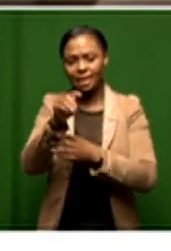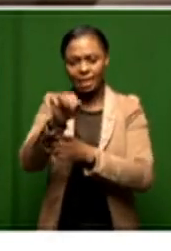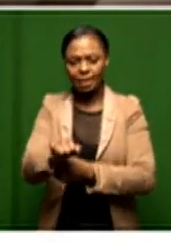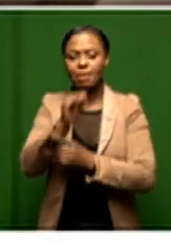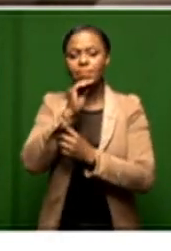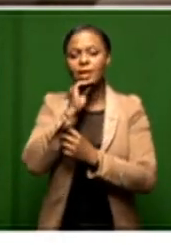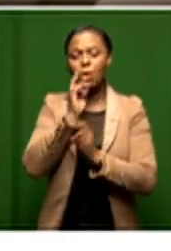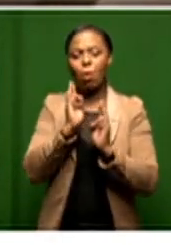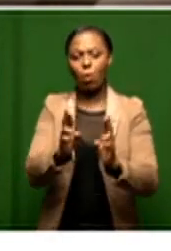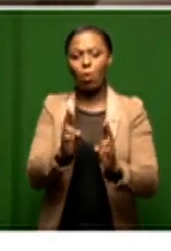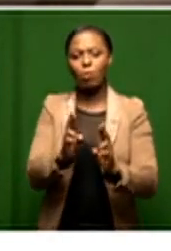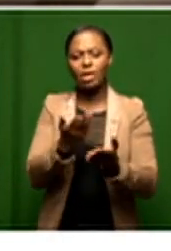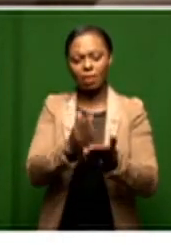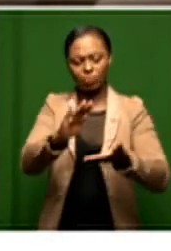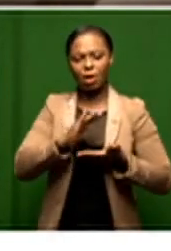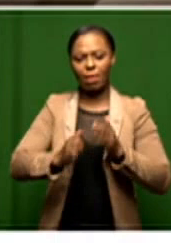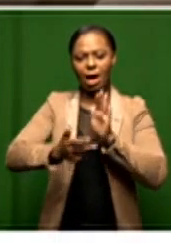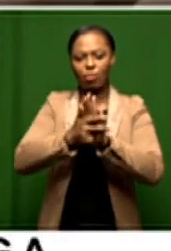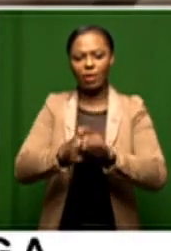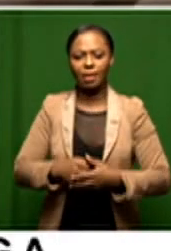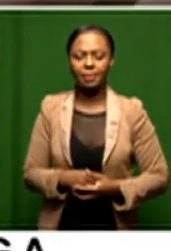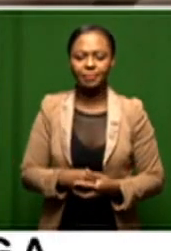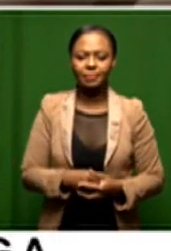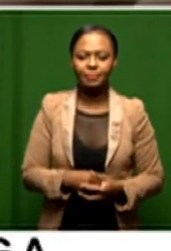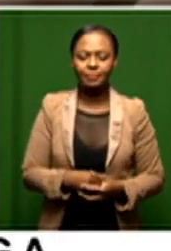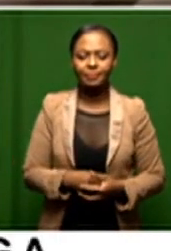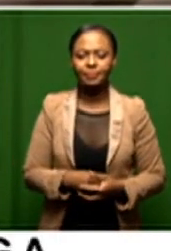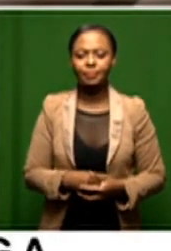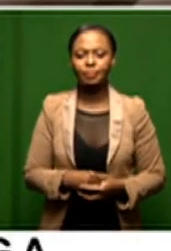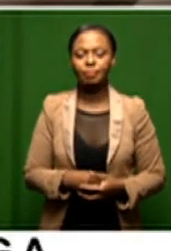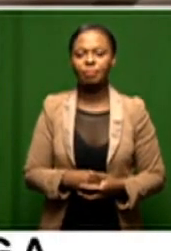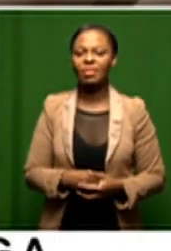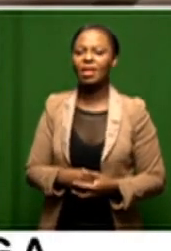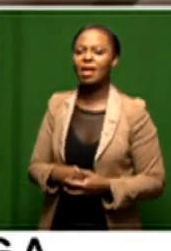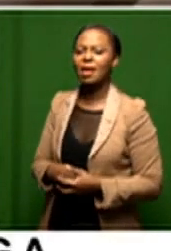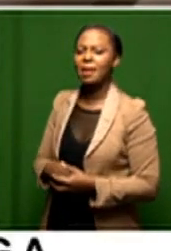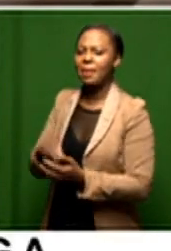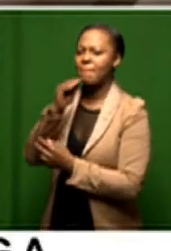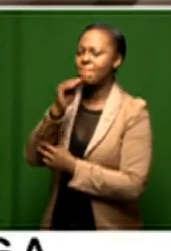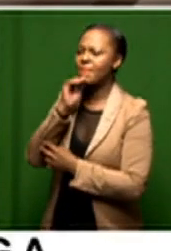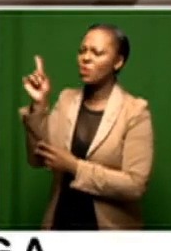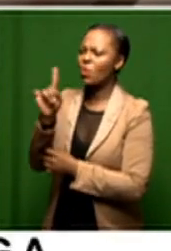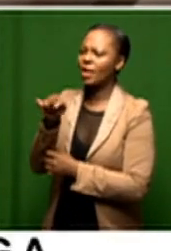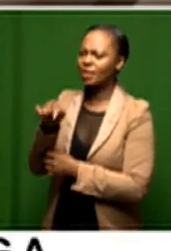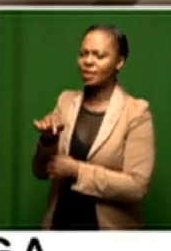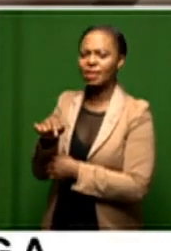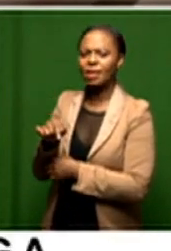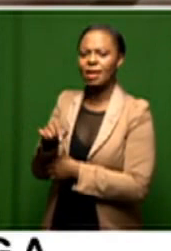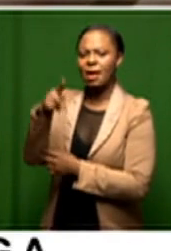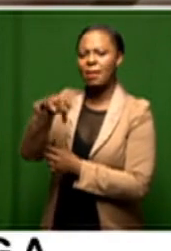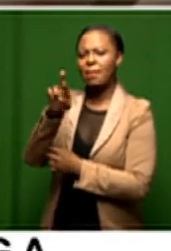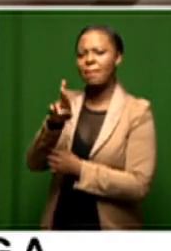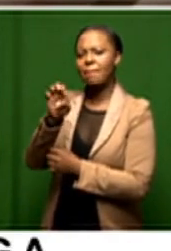we're hoping for this expedited approval. Now, Ryan, what would this mean in terms of premiums for medical